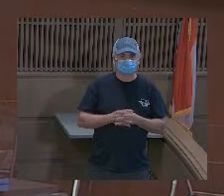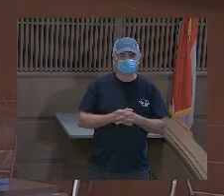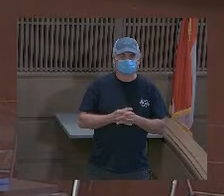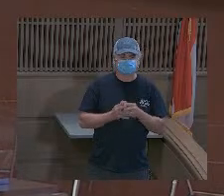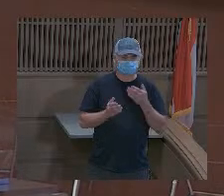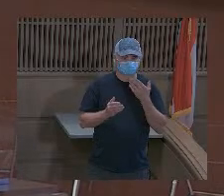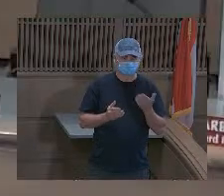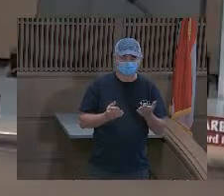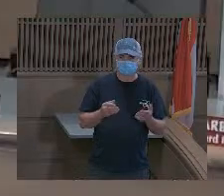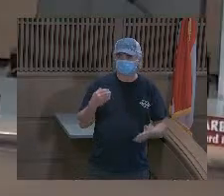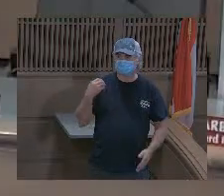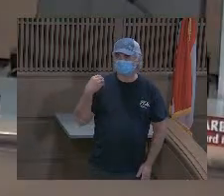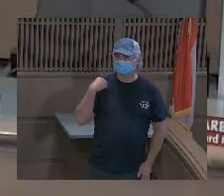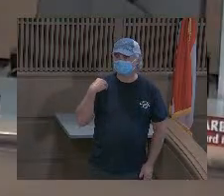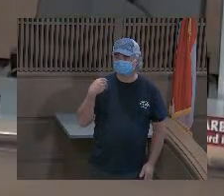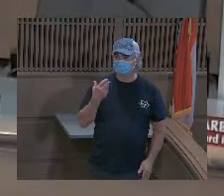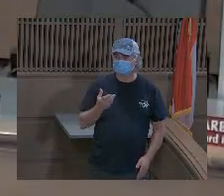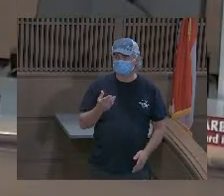Thank you, Chief Scott.